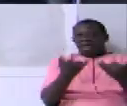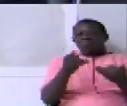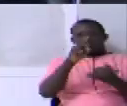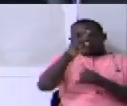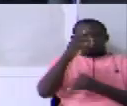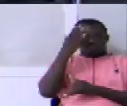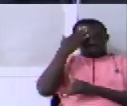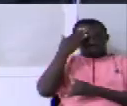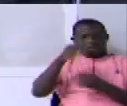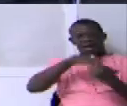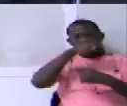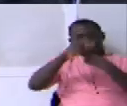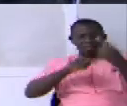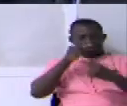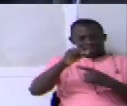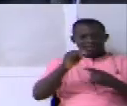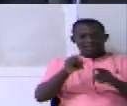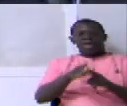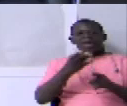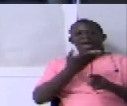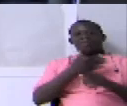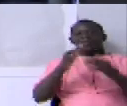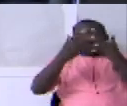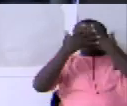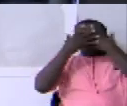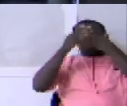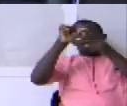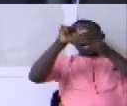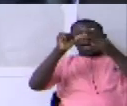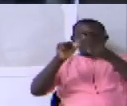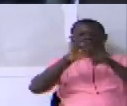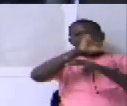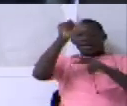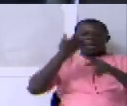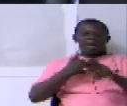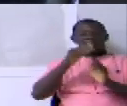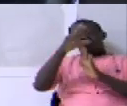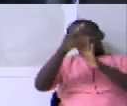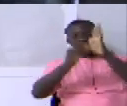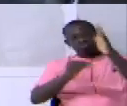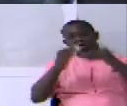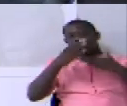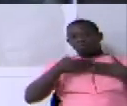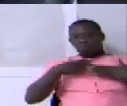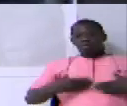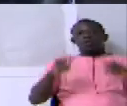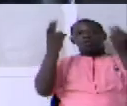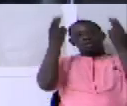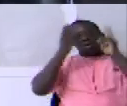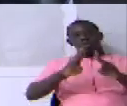that there is a Prison Act and there are bodies of laws that govern